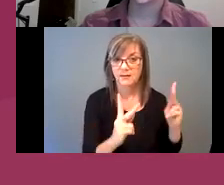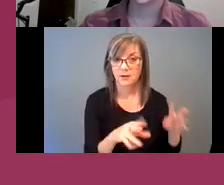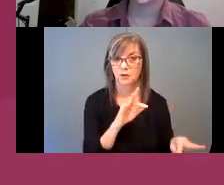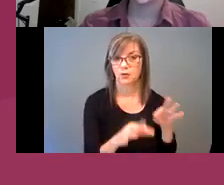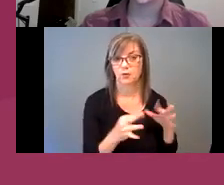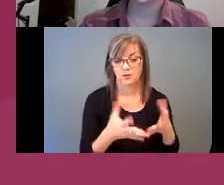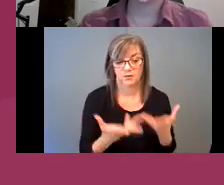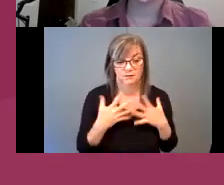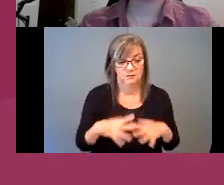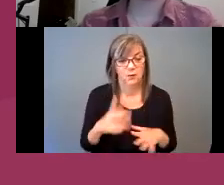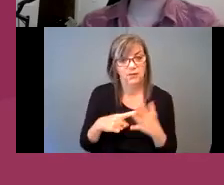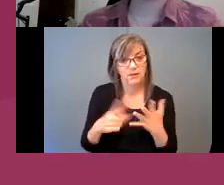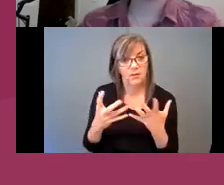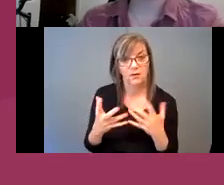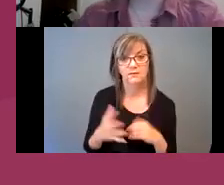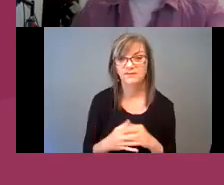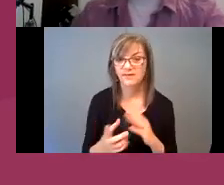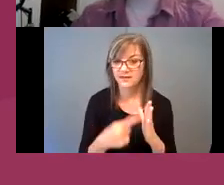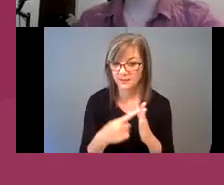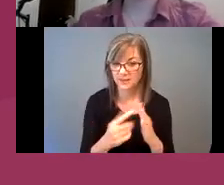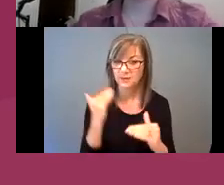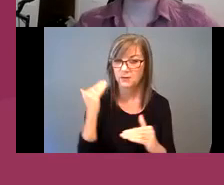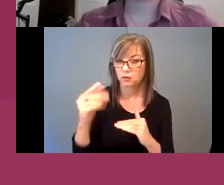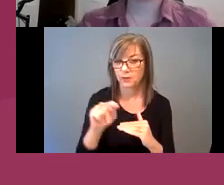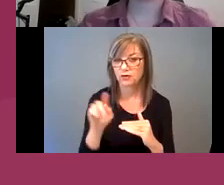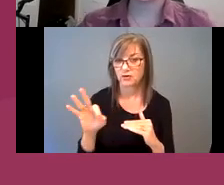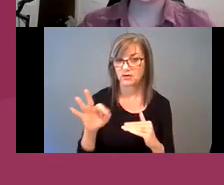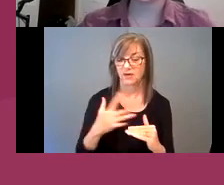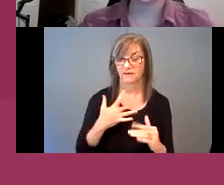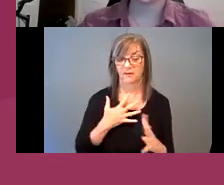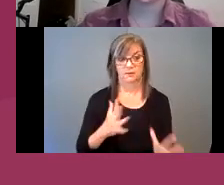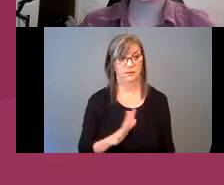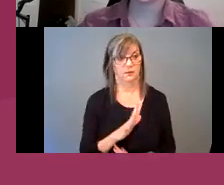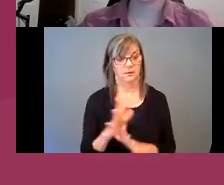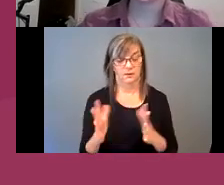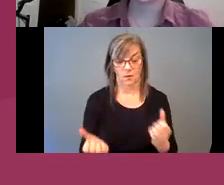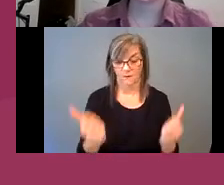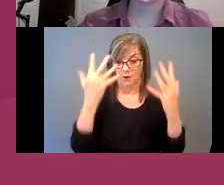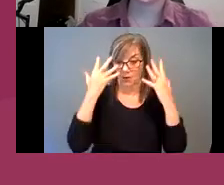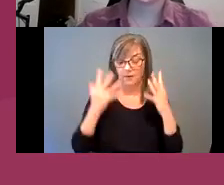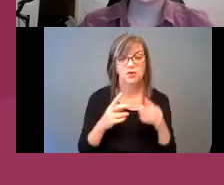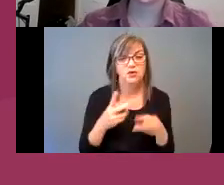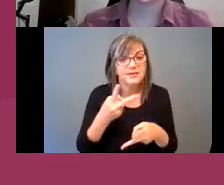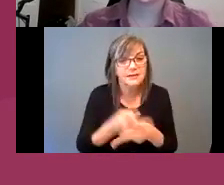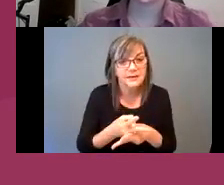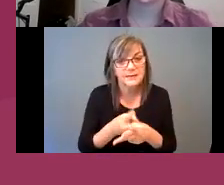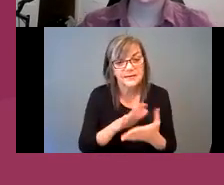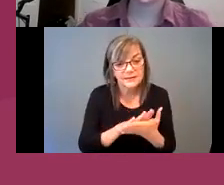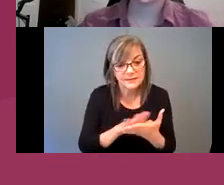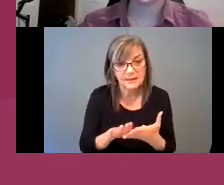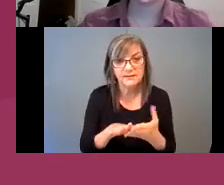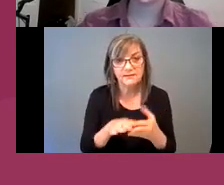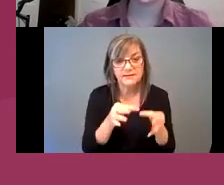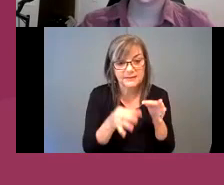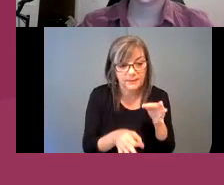Yeah, sometimes too much stuff can be overwhelming. It can be overstimulating. So keeping it very simple and organized and easy to see